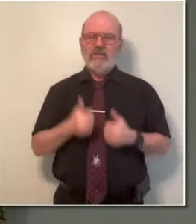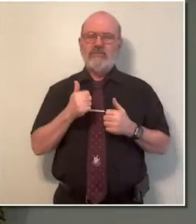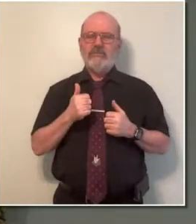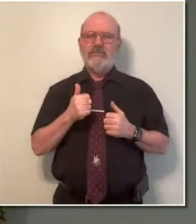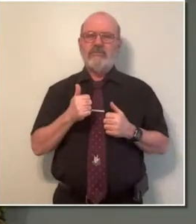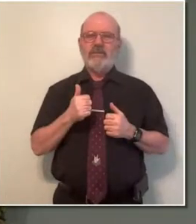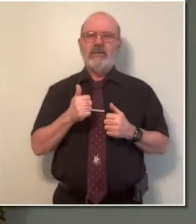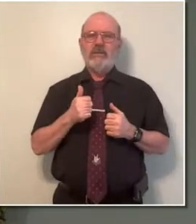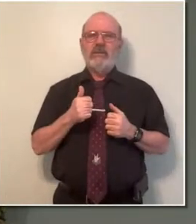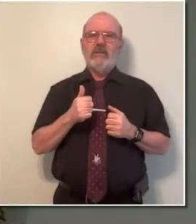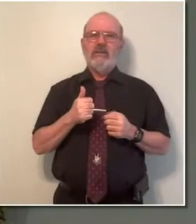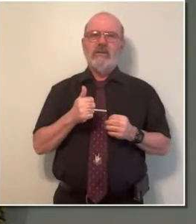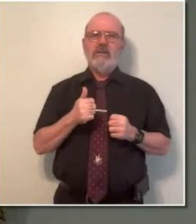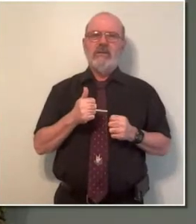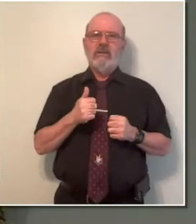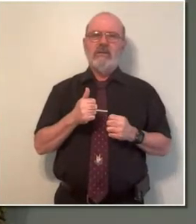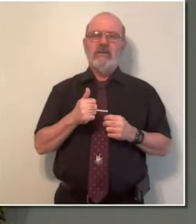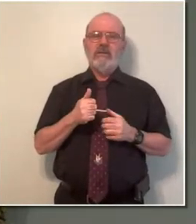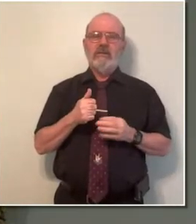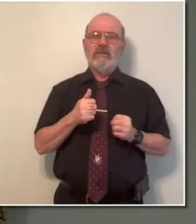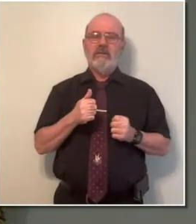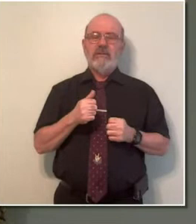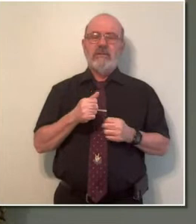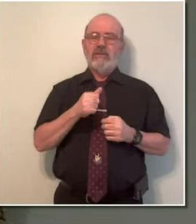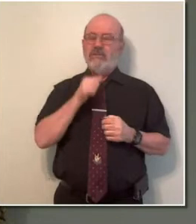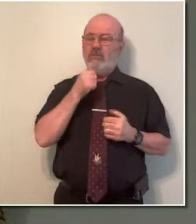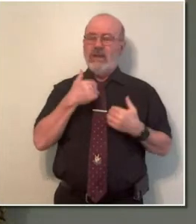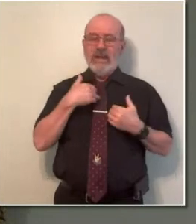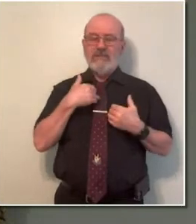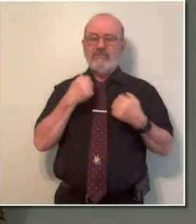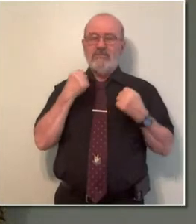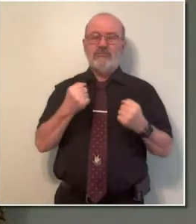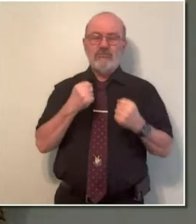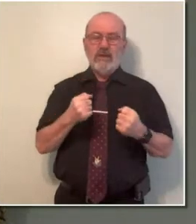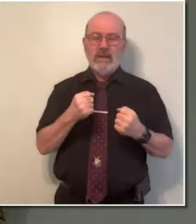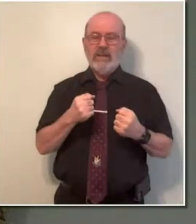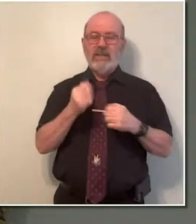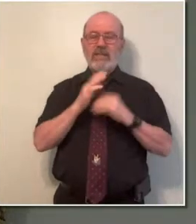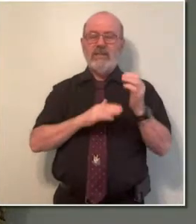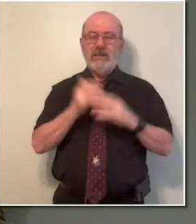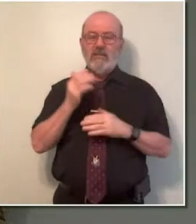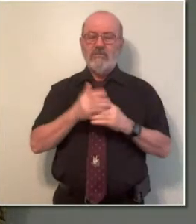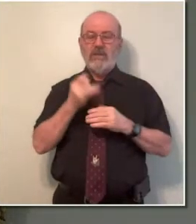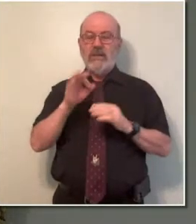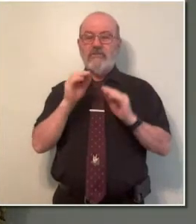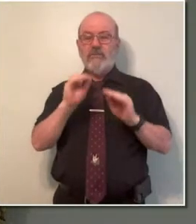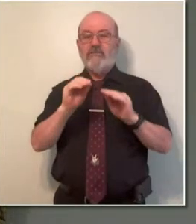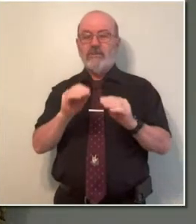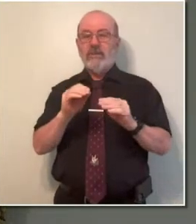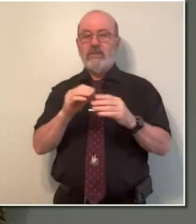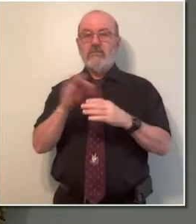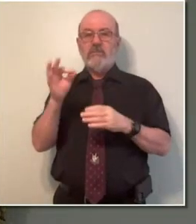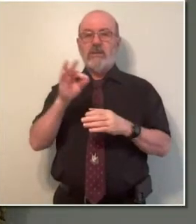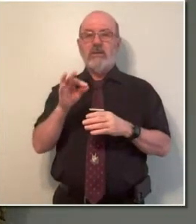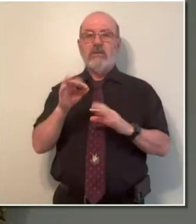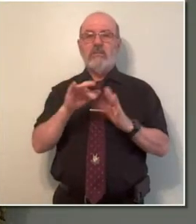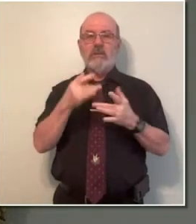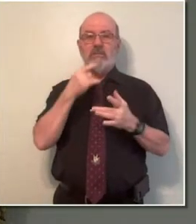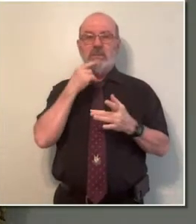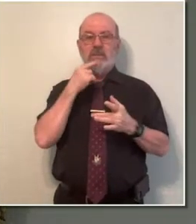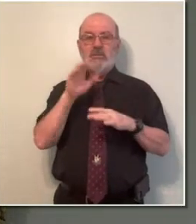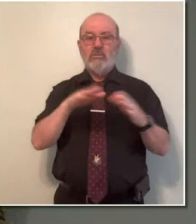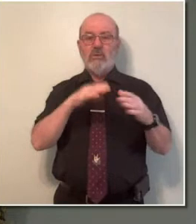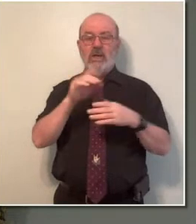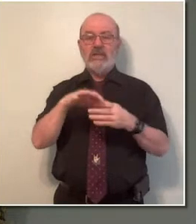not there to draw from in the same way it is if you are feeding the Spirit. That's not my words. The Bible says, "Walk in the Spirit,"